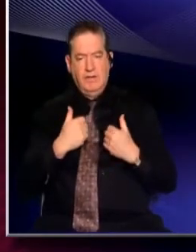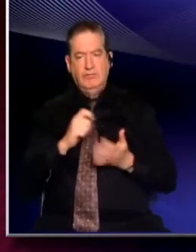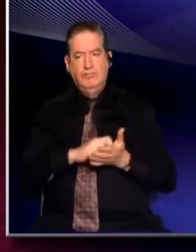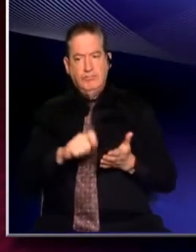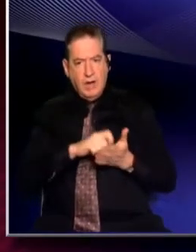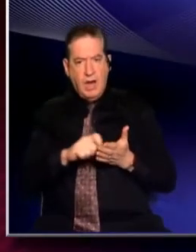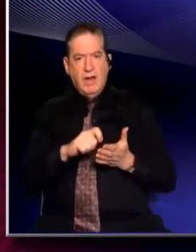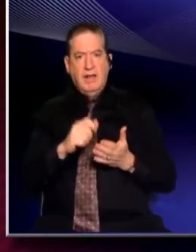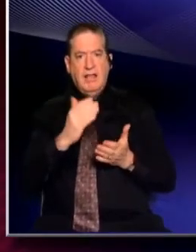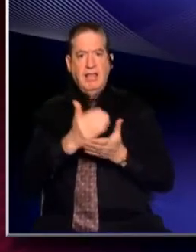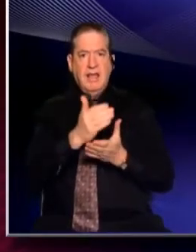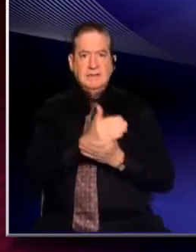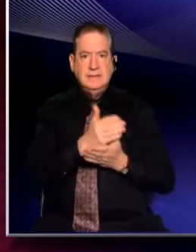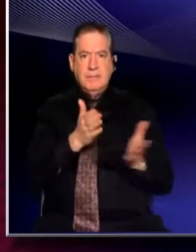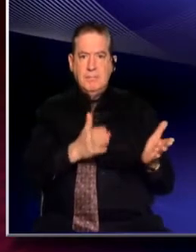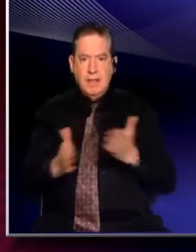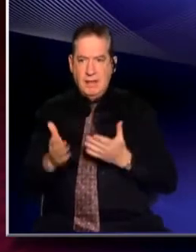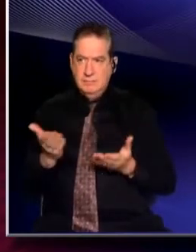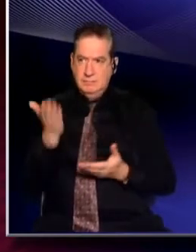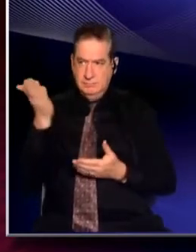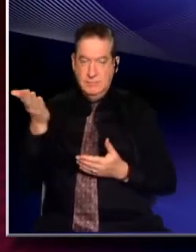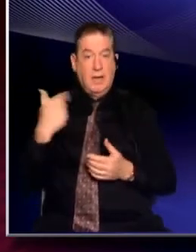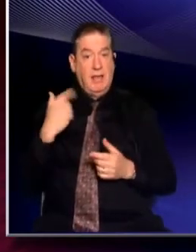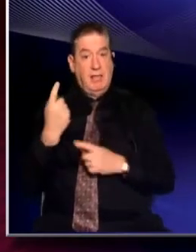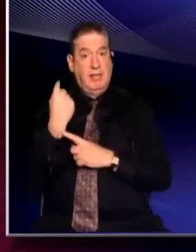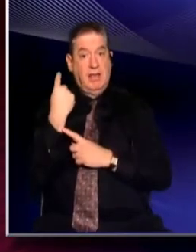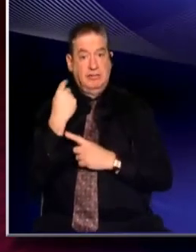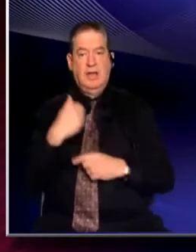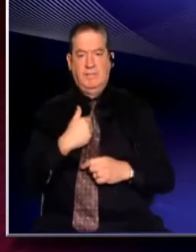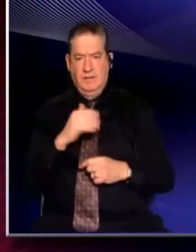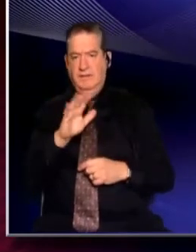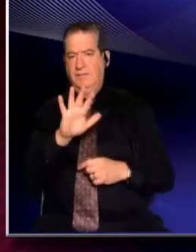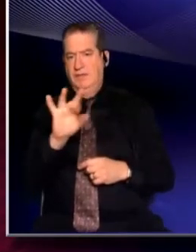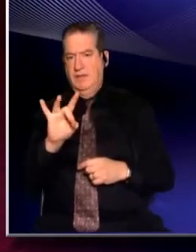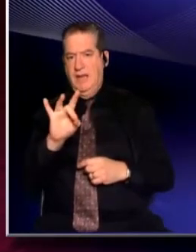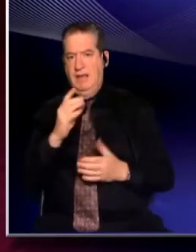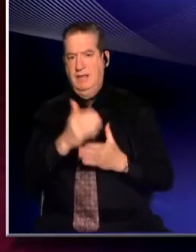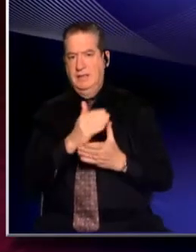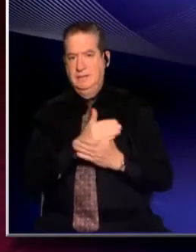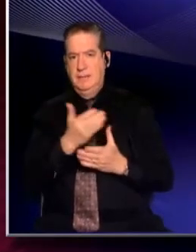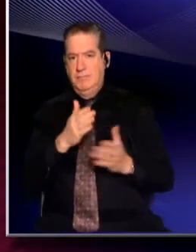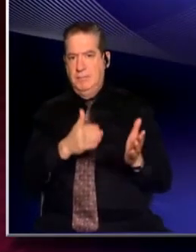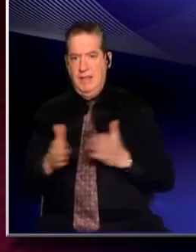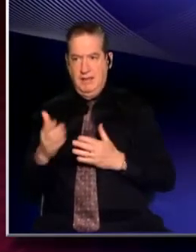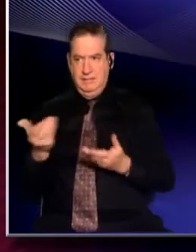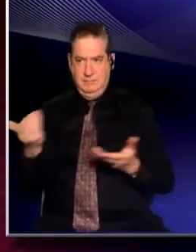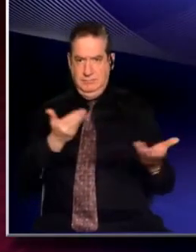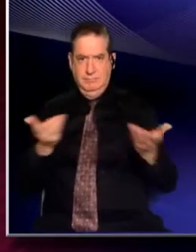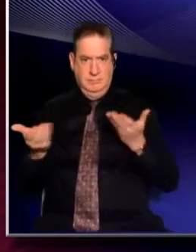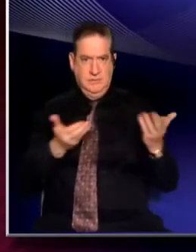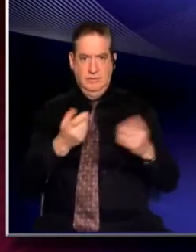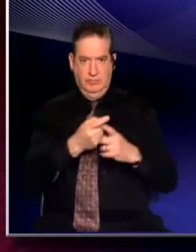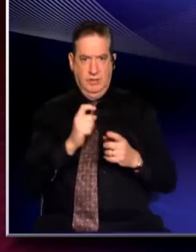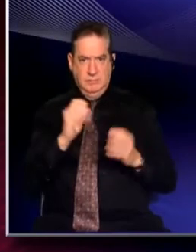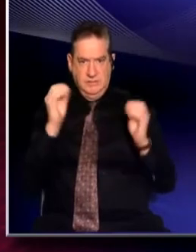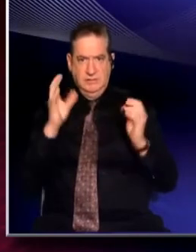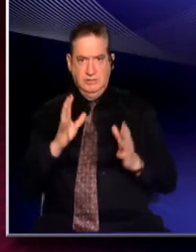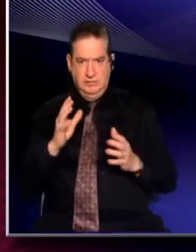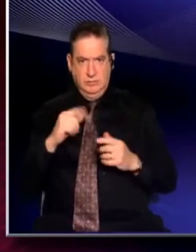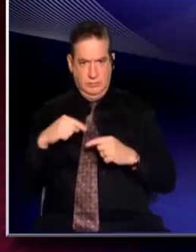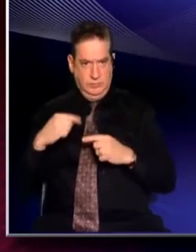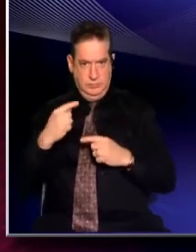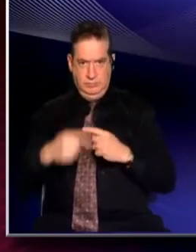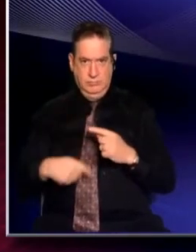and submit them. And last year we had 58 lesson plans that were submitted by teachers throughout the whole year. This